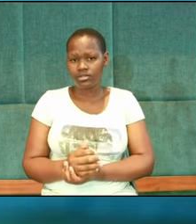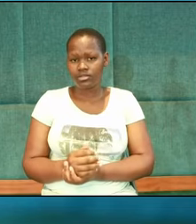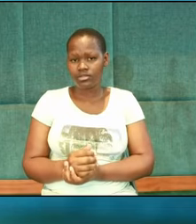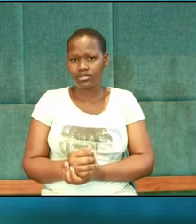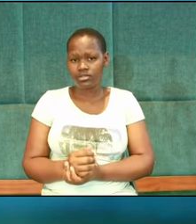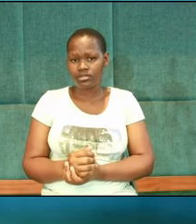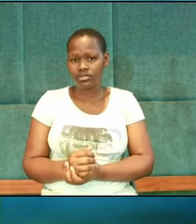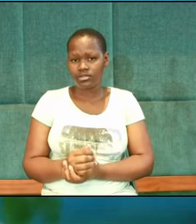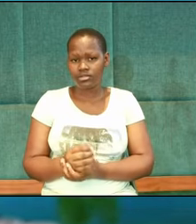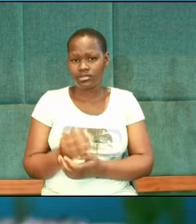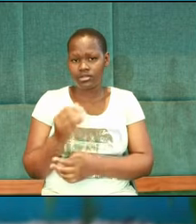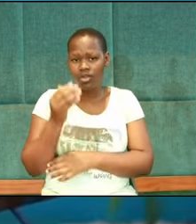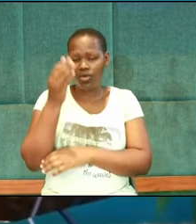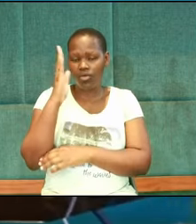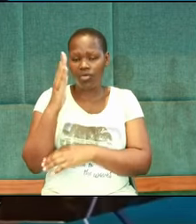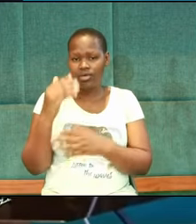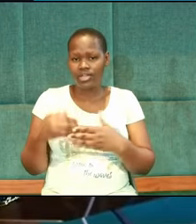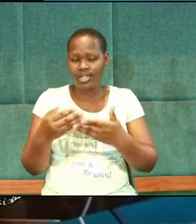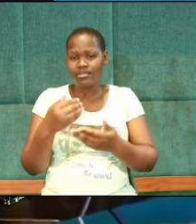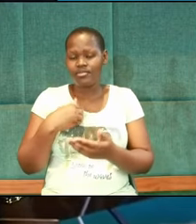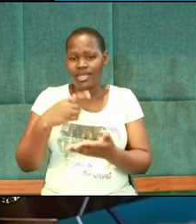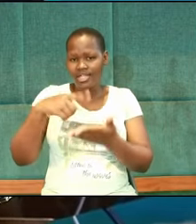God, give me the right word.